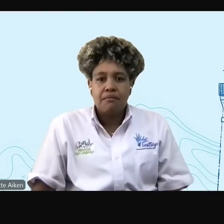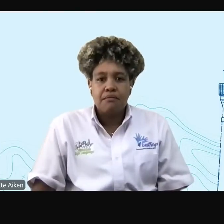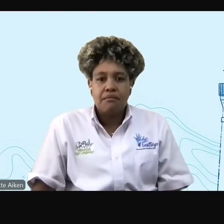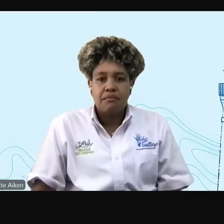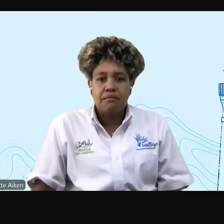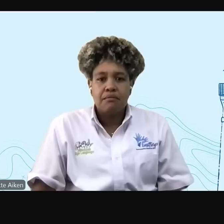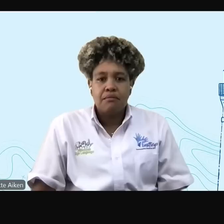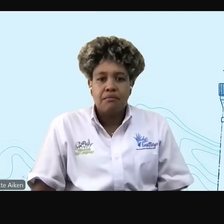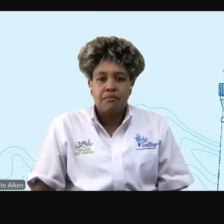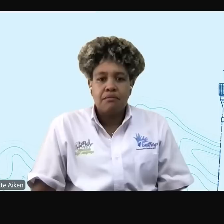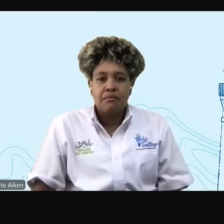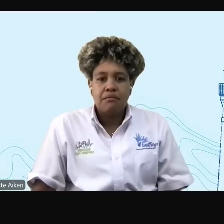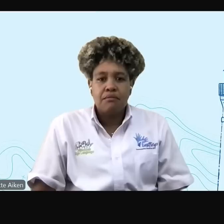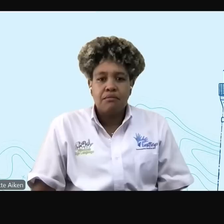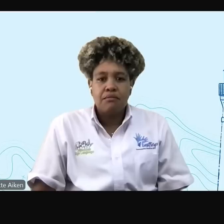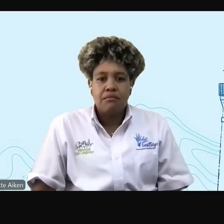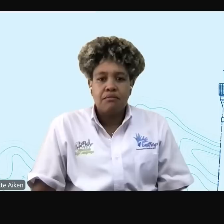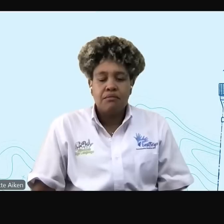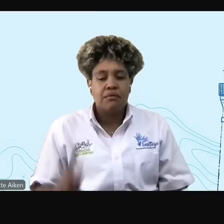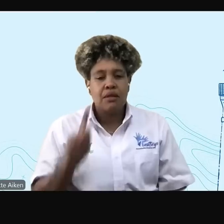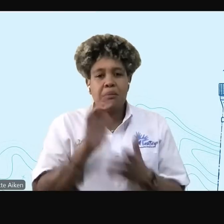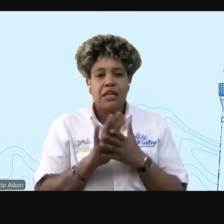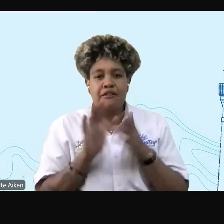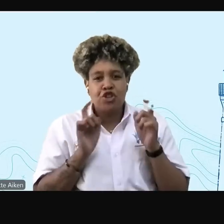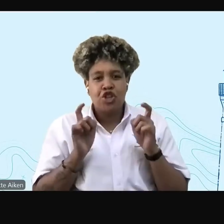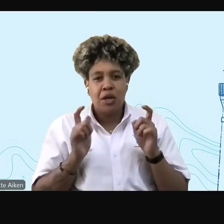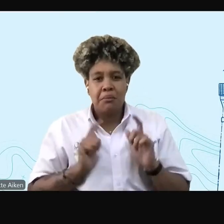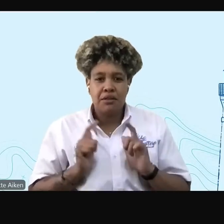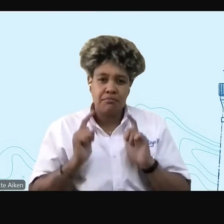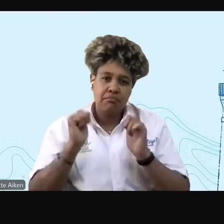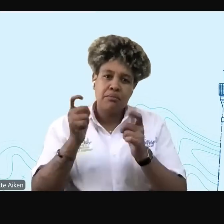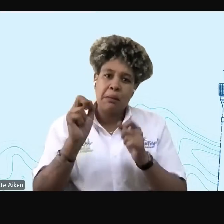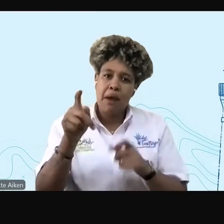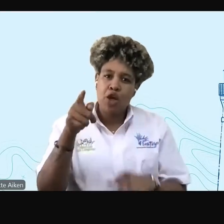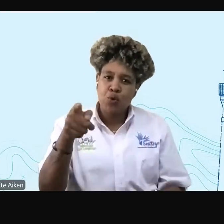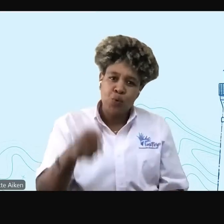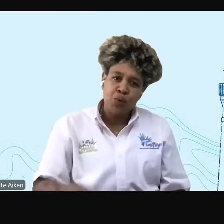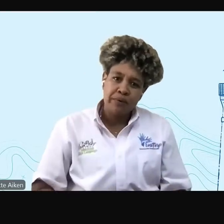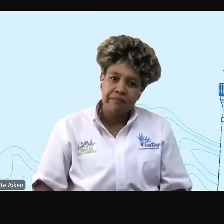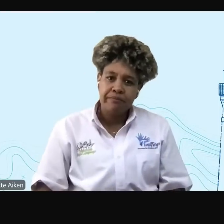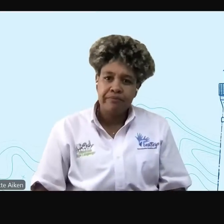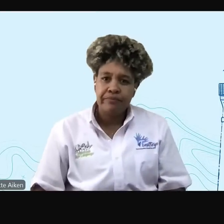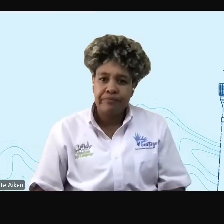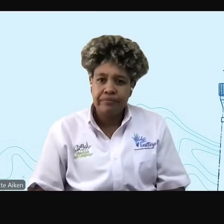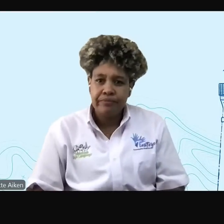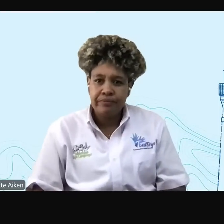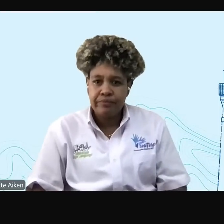I believe that means, Chairman, that I am handing back over to you.